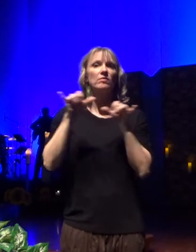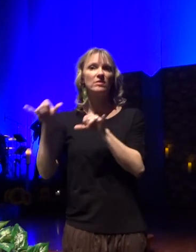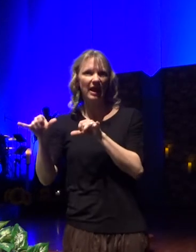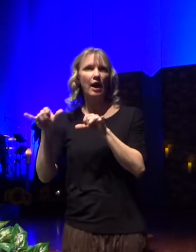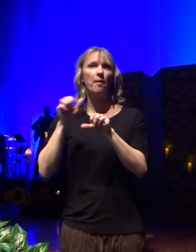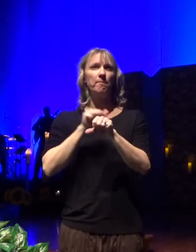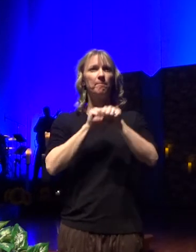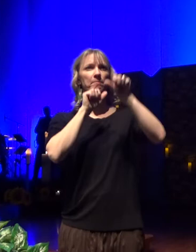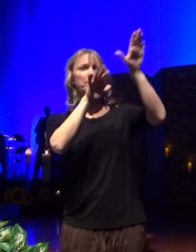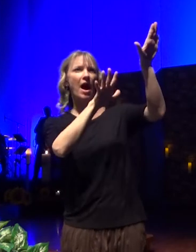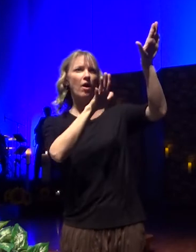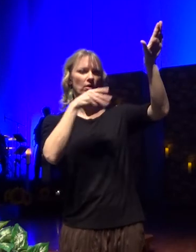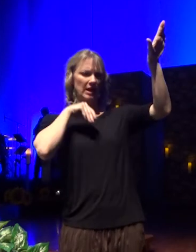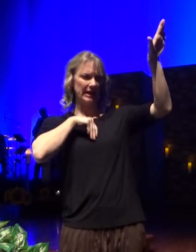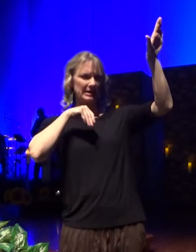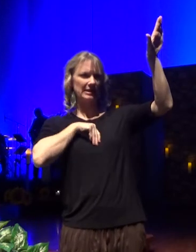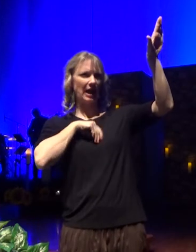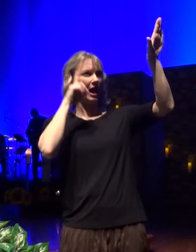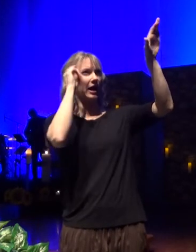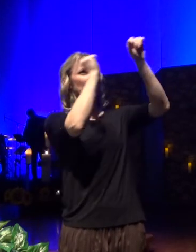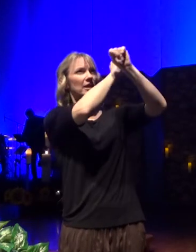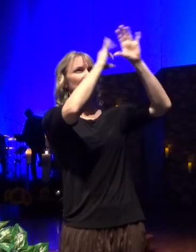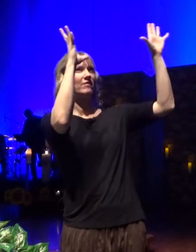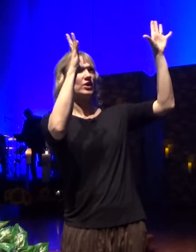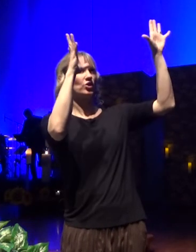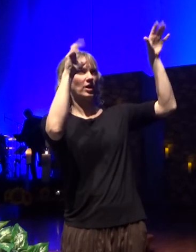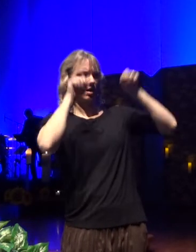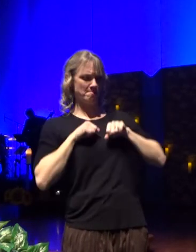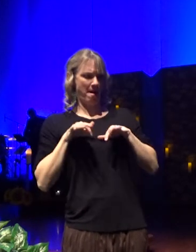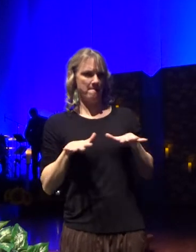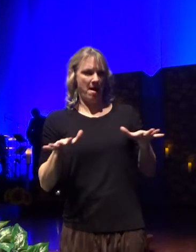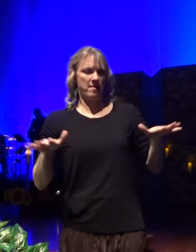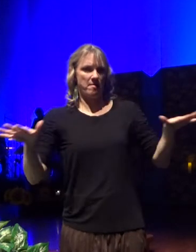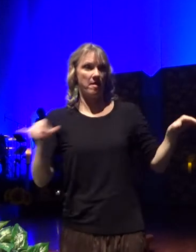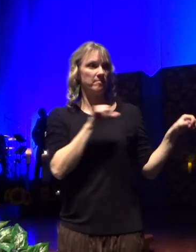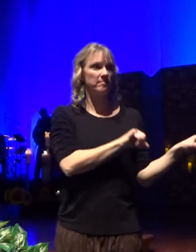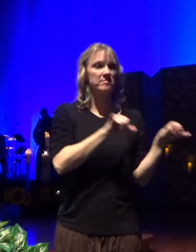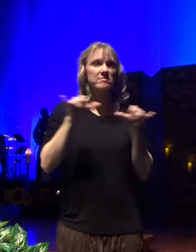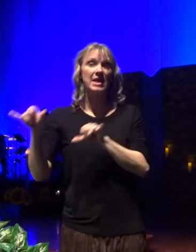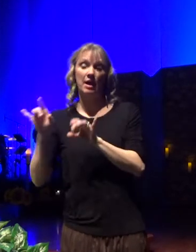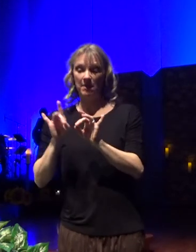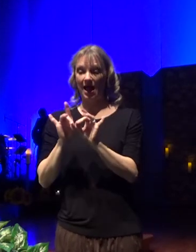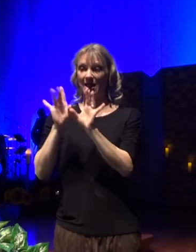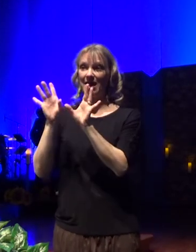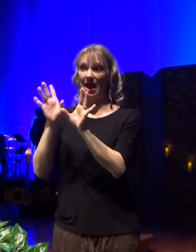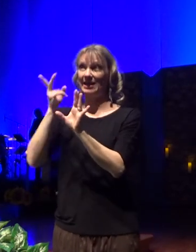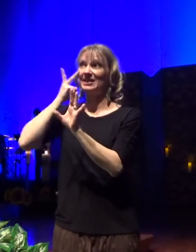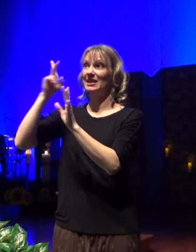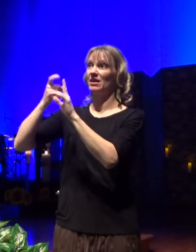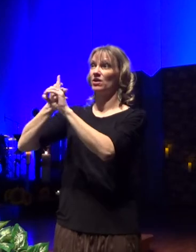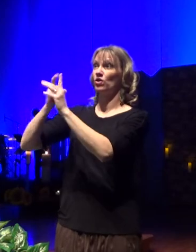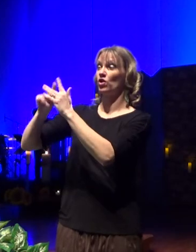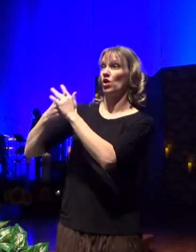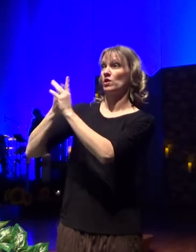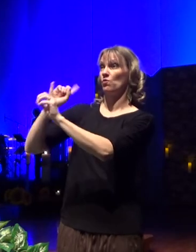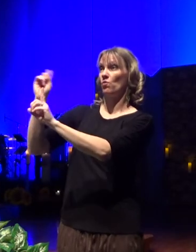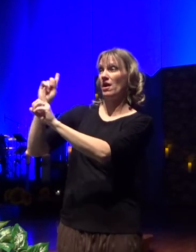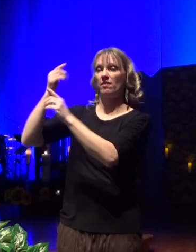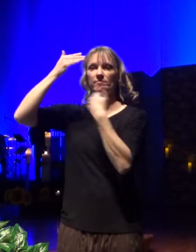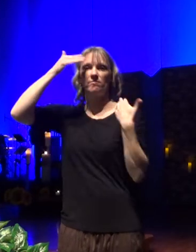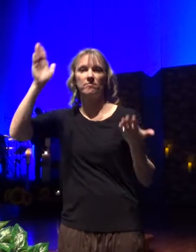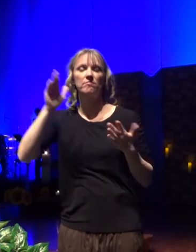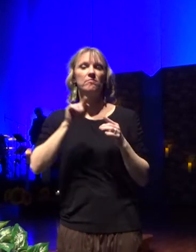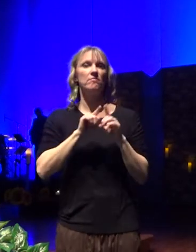voice echoing from some mountaintop of inward vision, like a light whose origin no one has seen, like